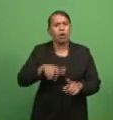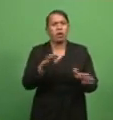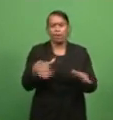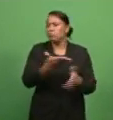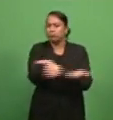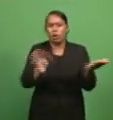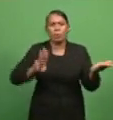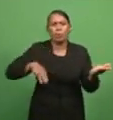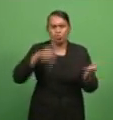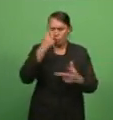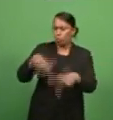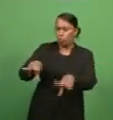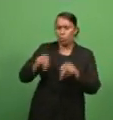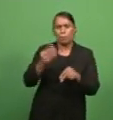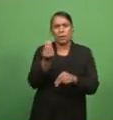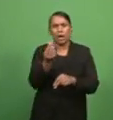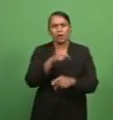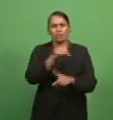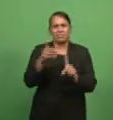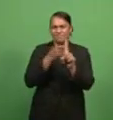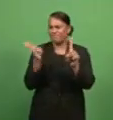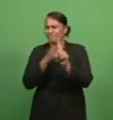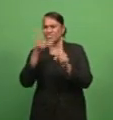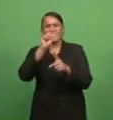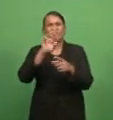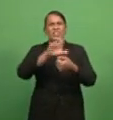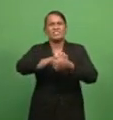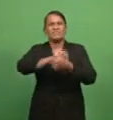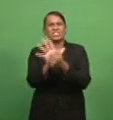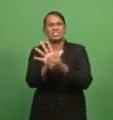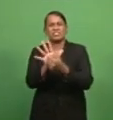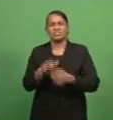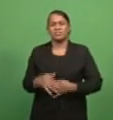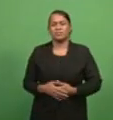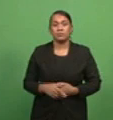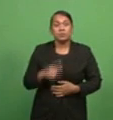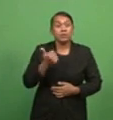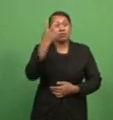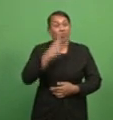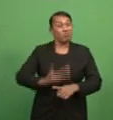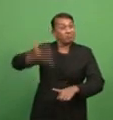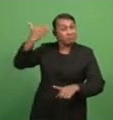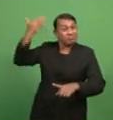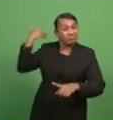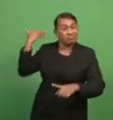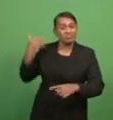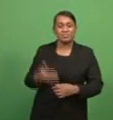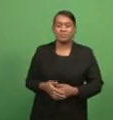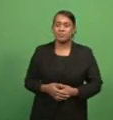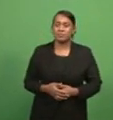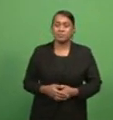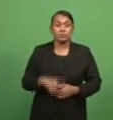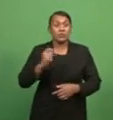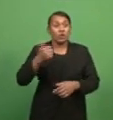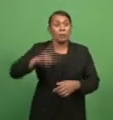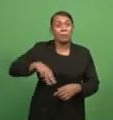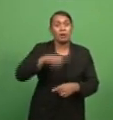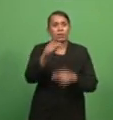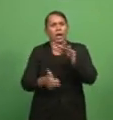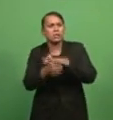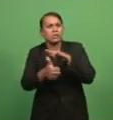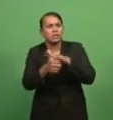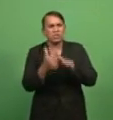and TC Herald relief packages. Previously, members can access up to 2/3 of their funds, and there were